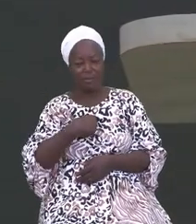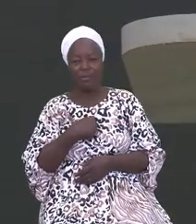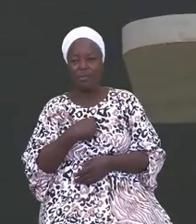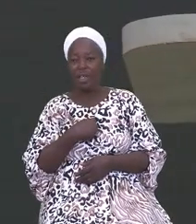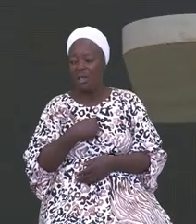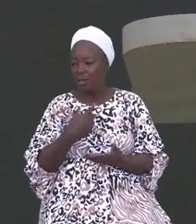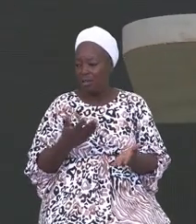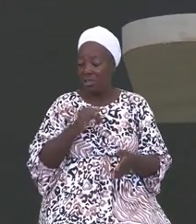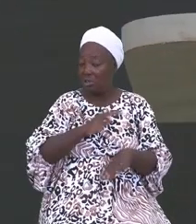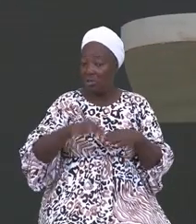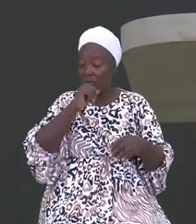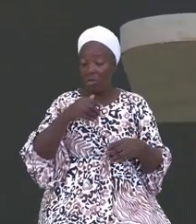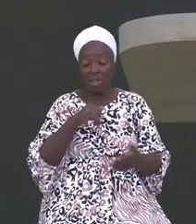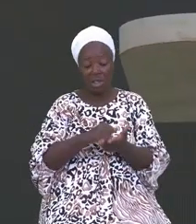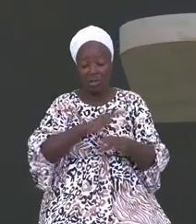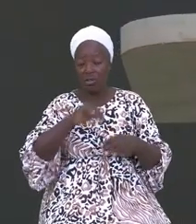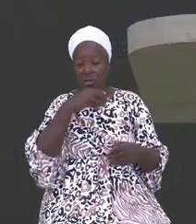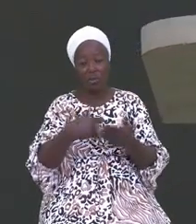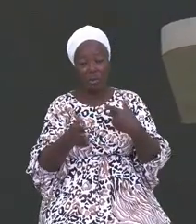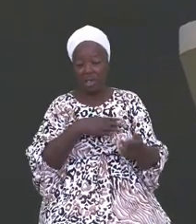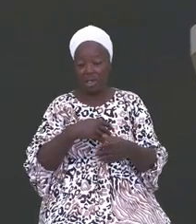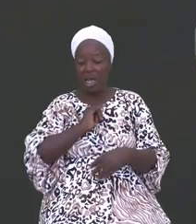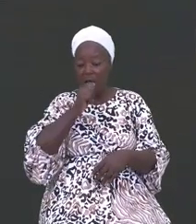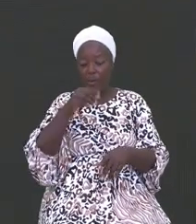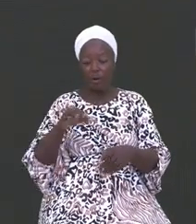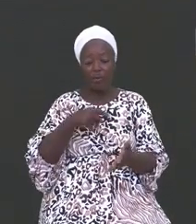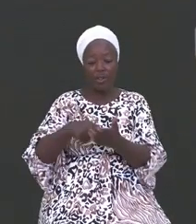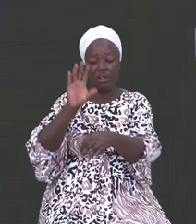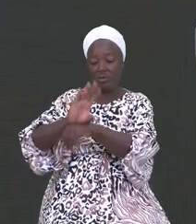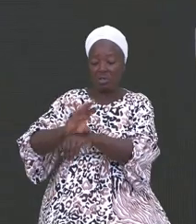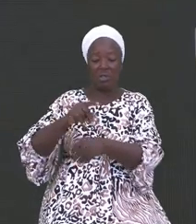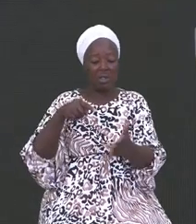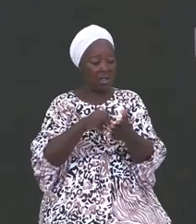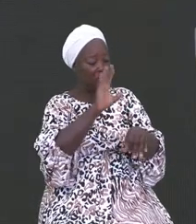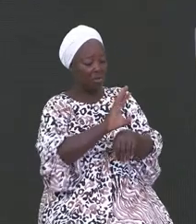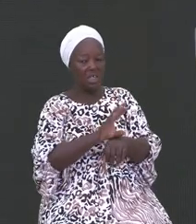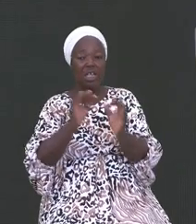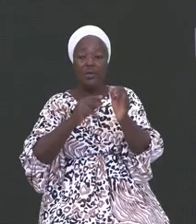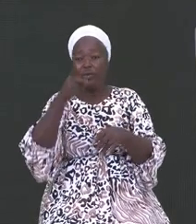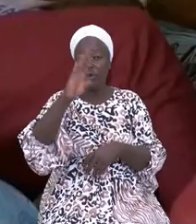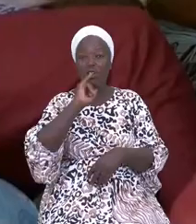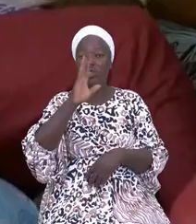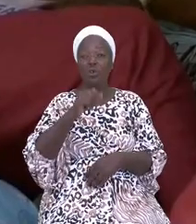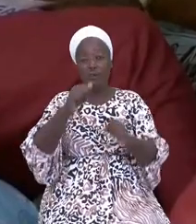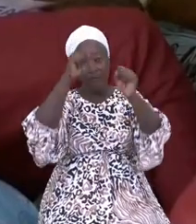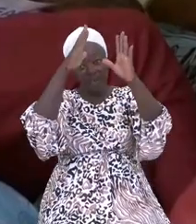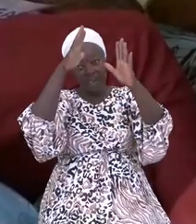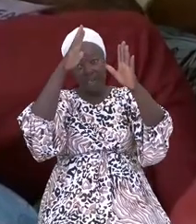church. If God is your heavenly father, he has made adequate, sufficient provision for